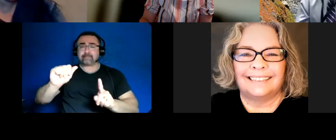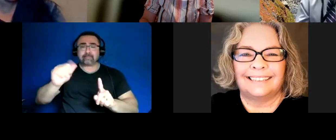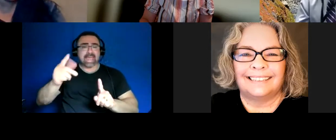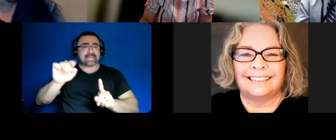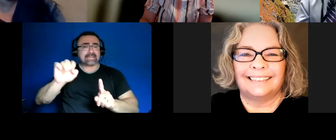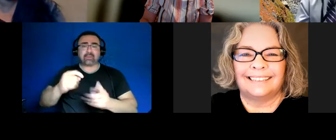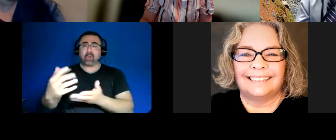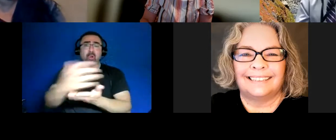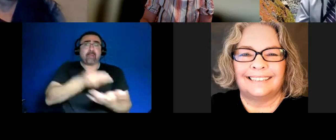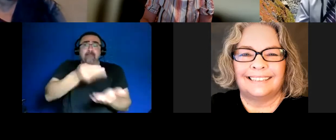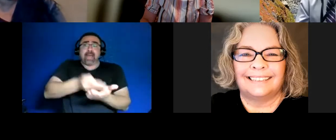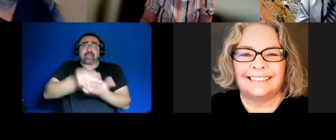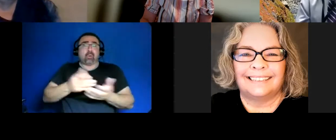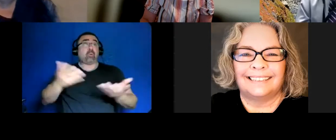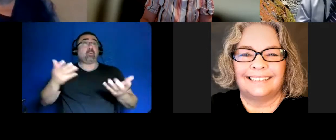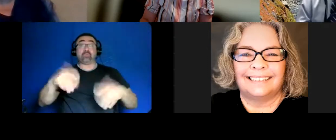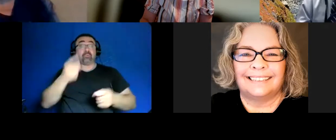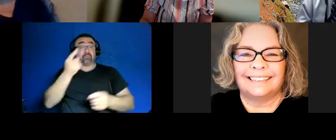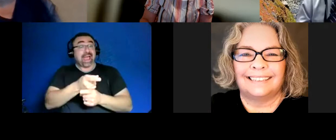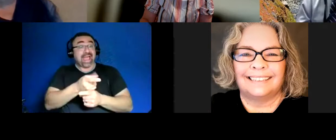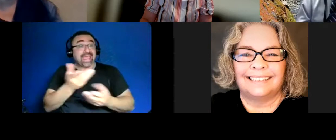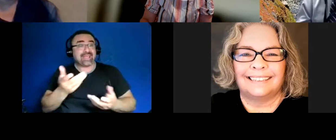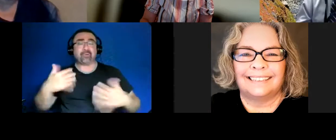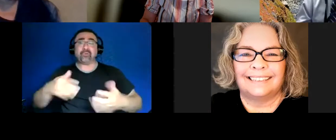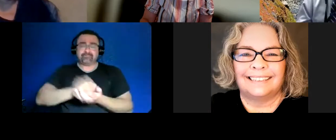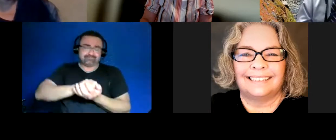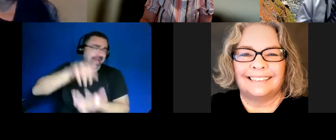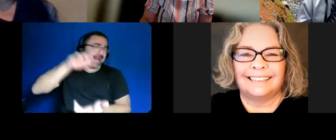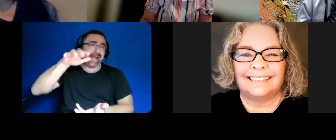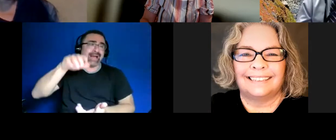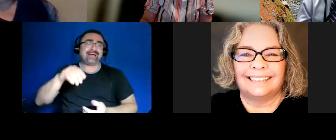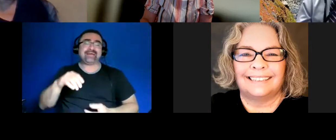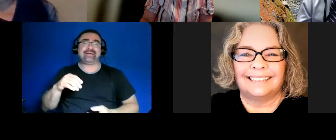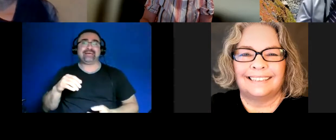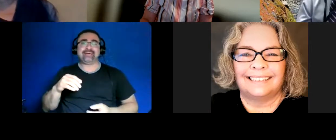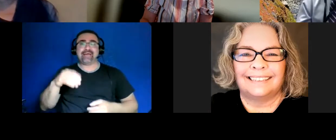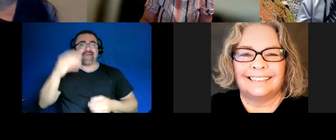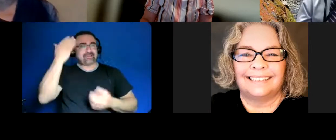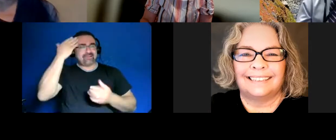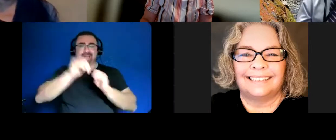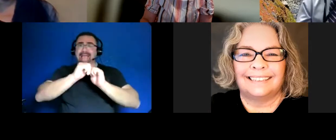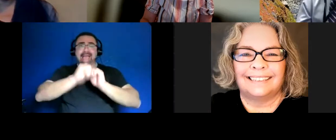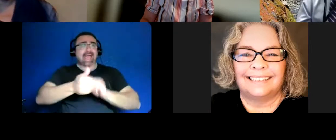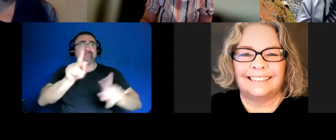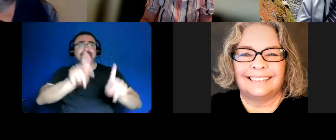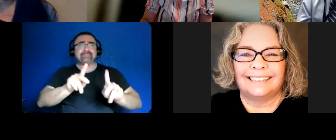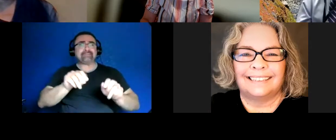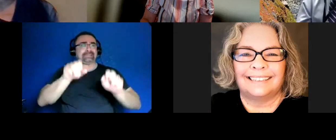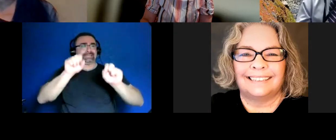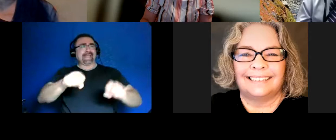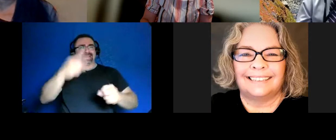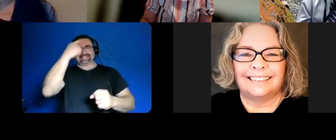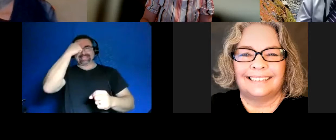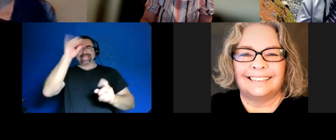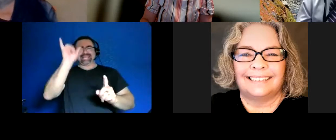a total deal, right? I don't even know how people can really even think